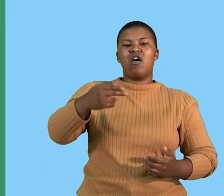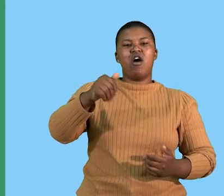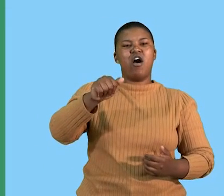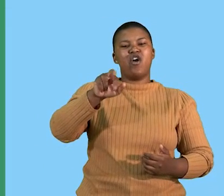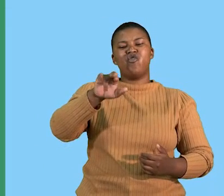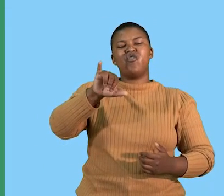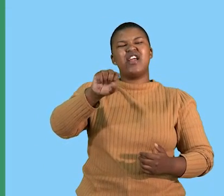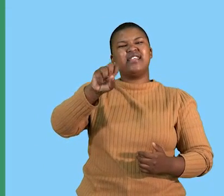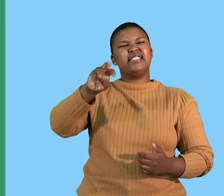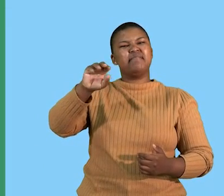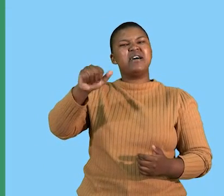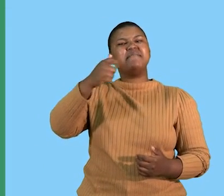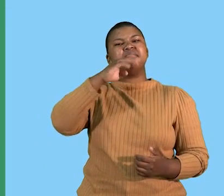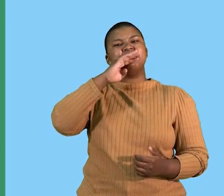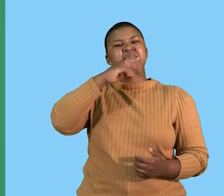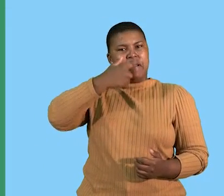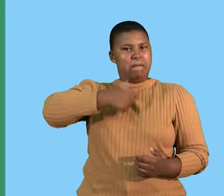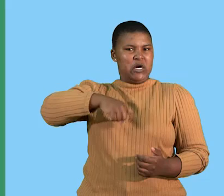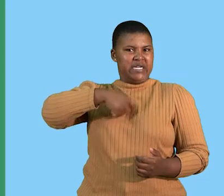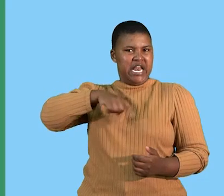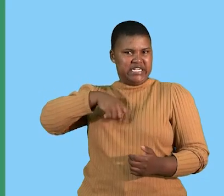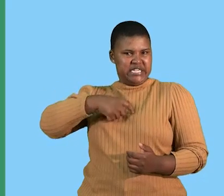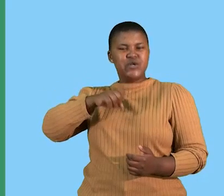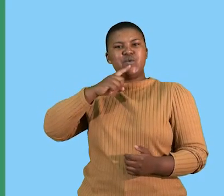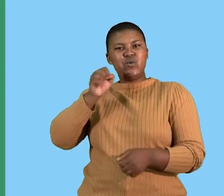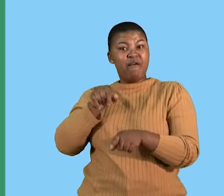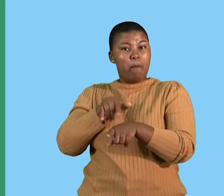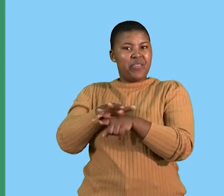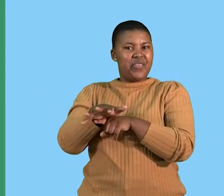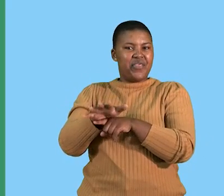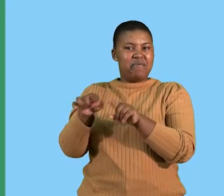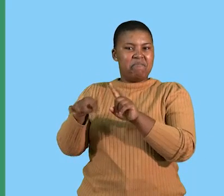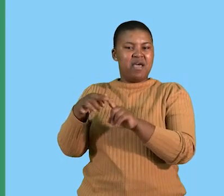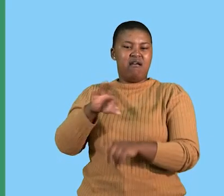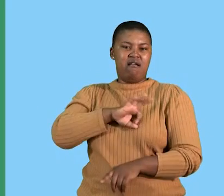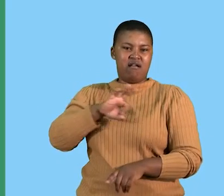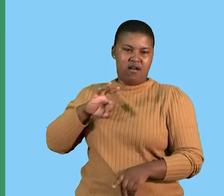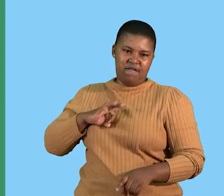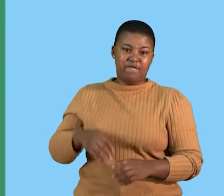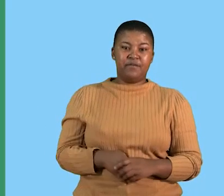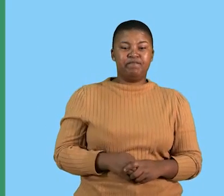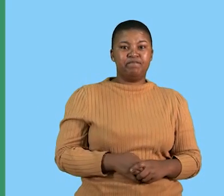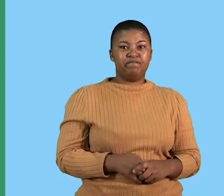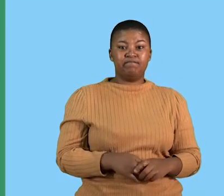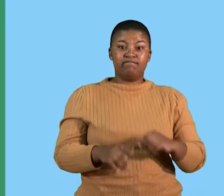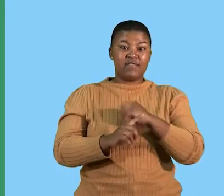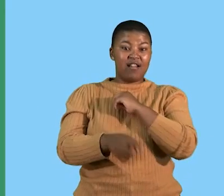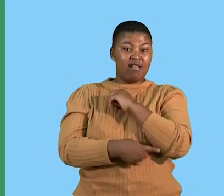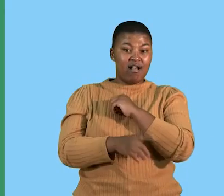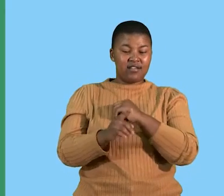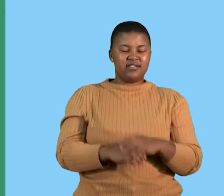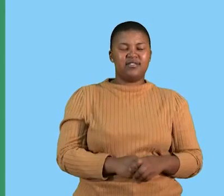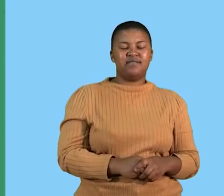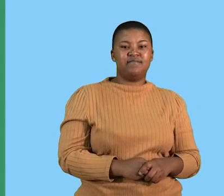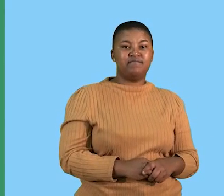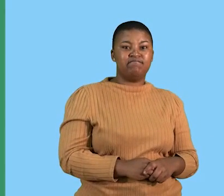their personality to influence their employees. Our last difference then is management